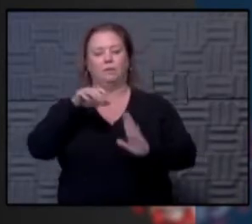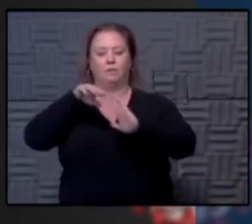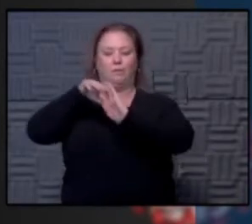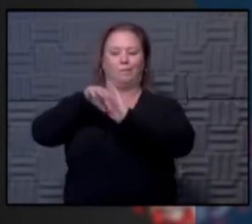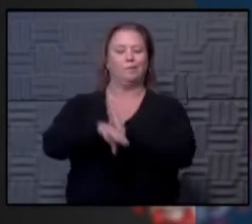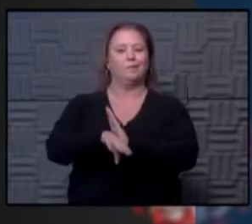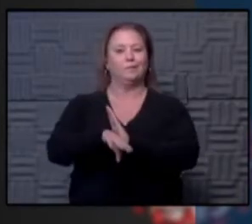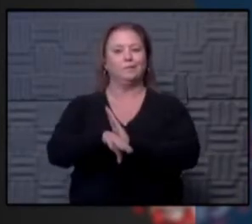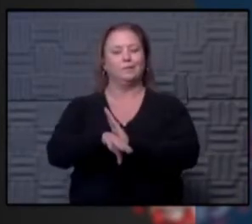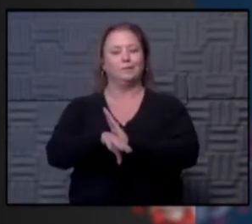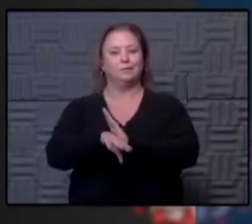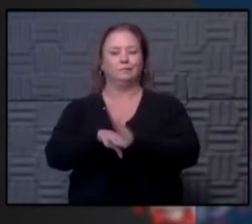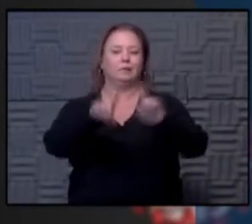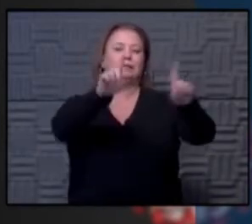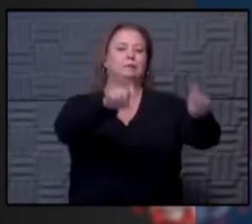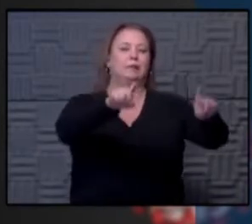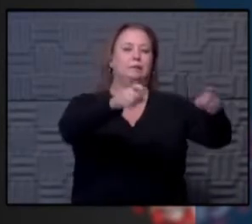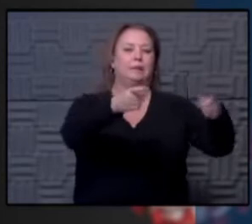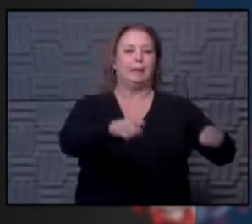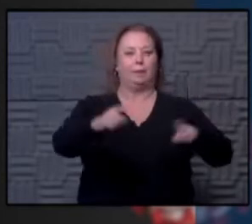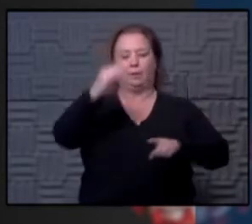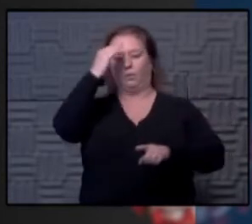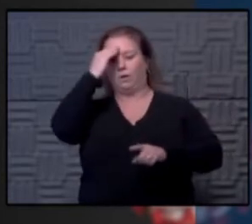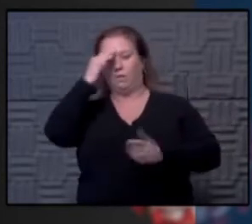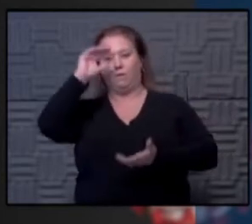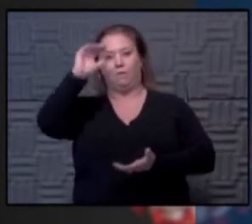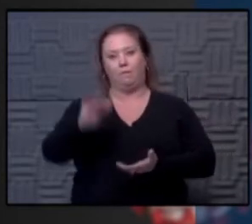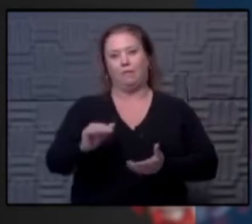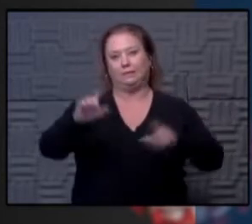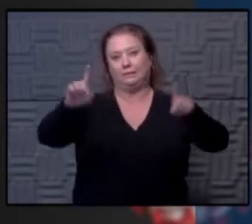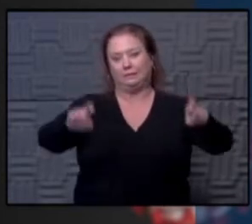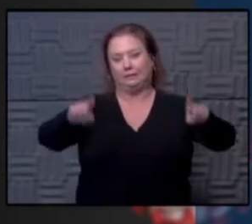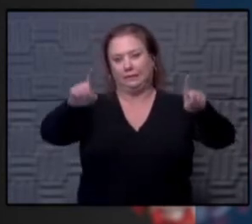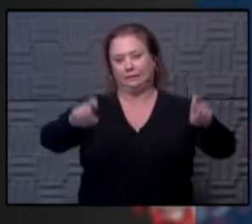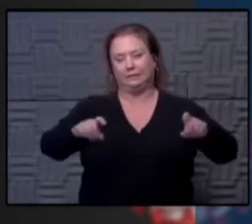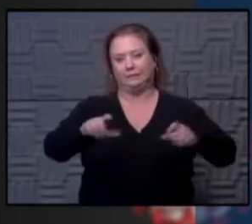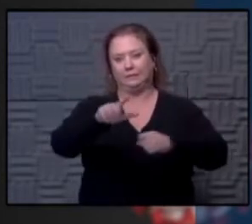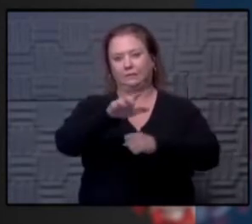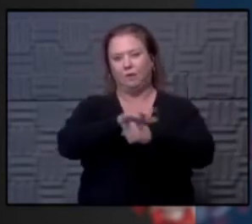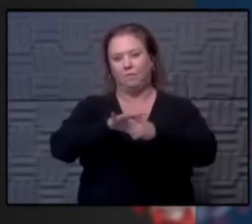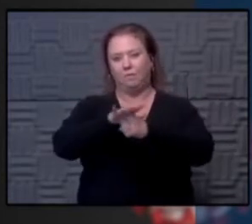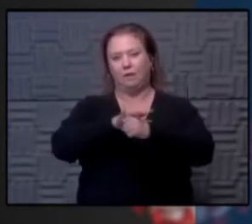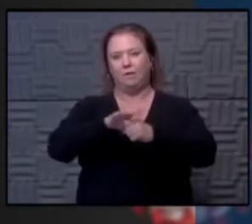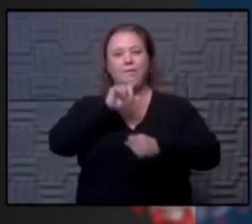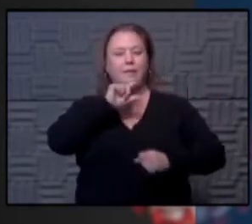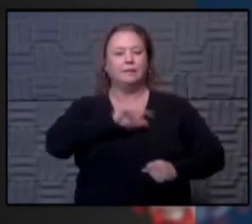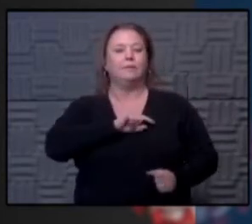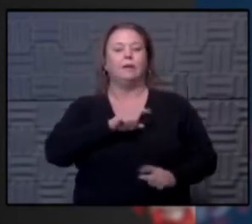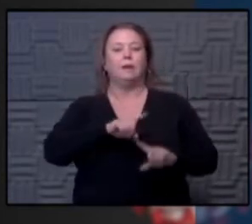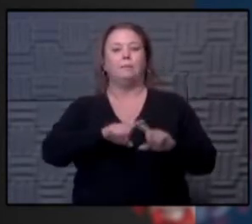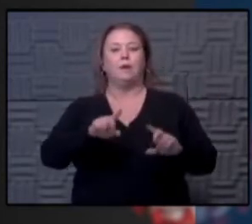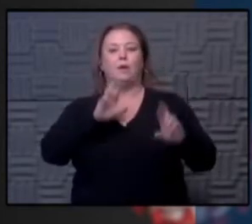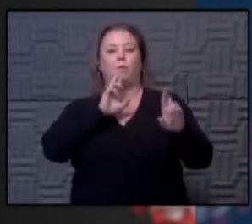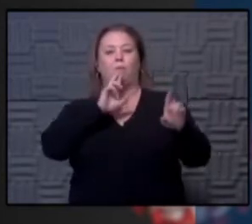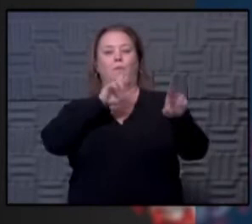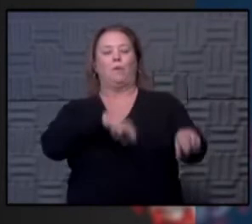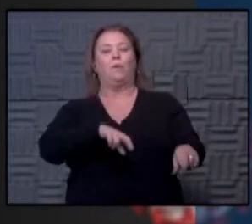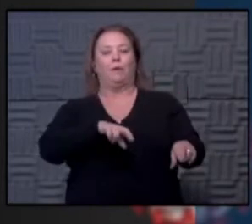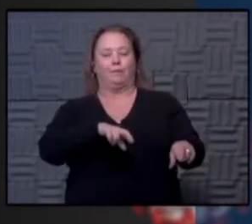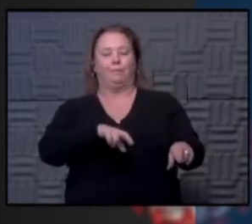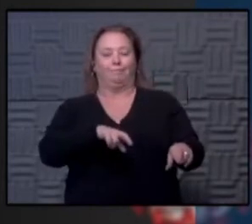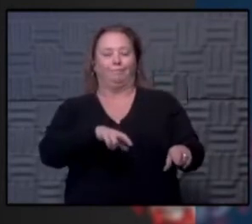any of those things other than maybe tests happening. We know that there were less tests around the holiday, but instead sort of a reporting phenomenon. And